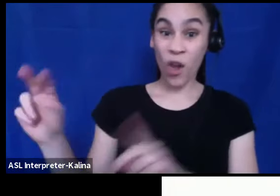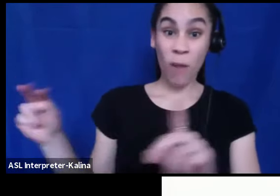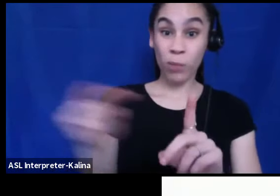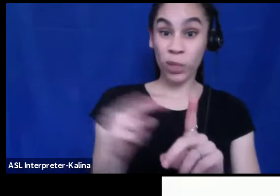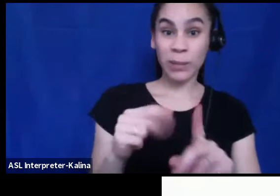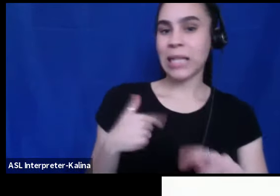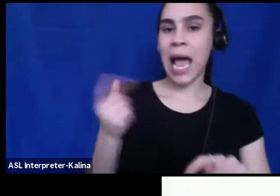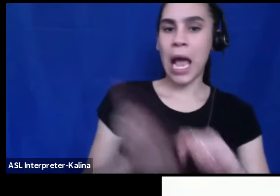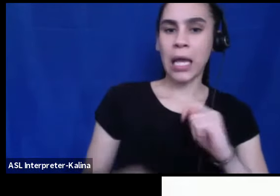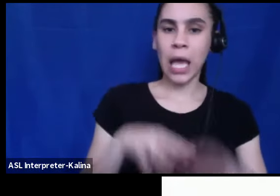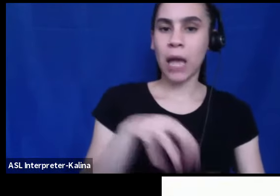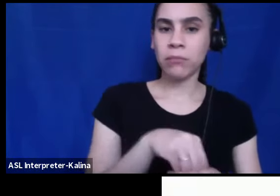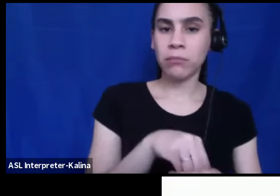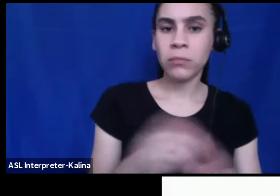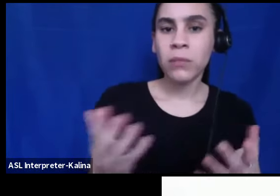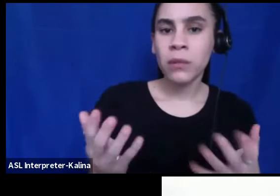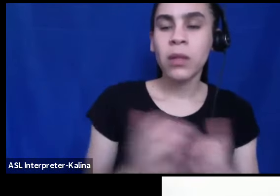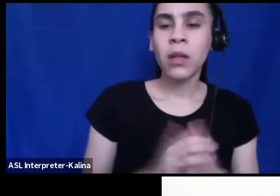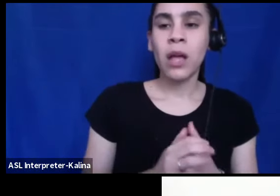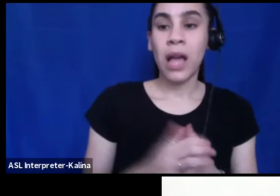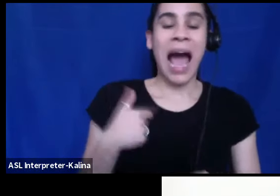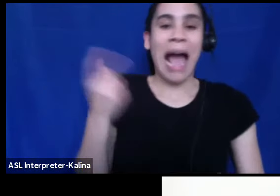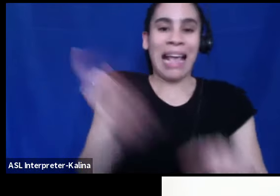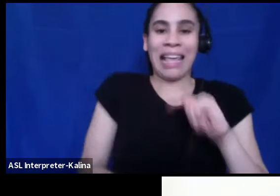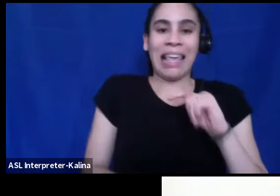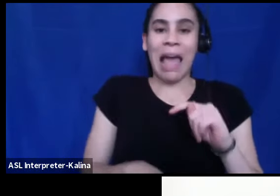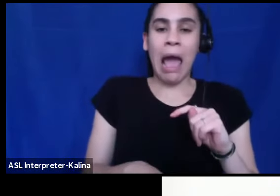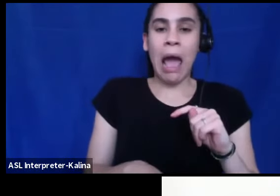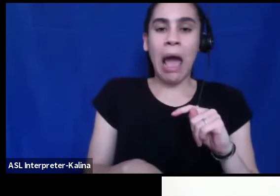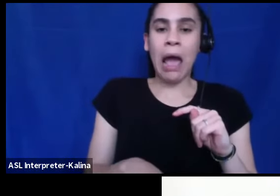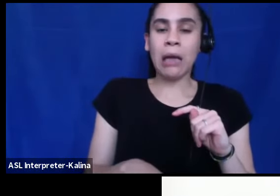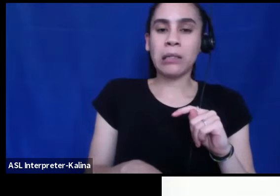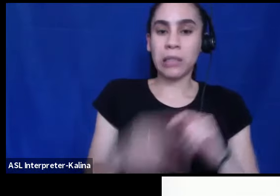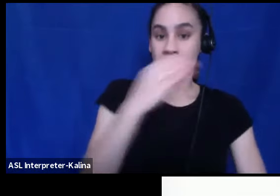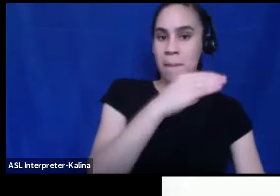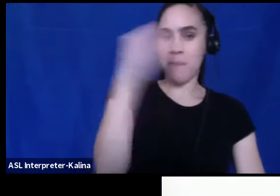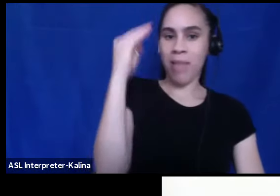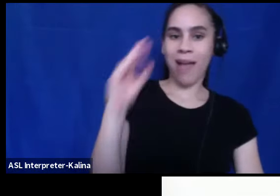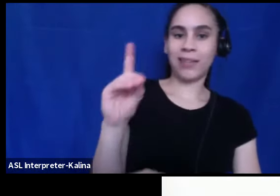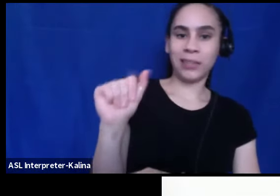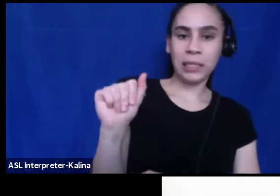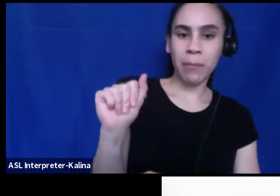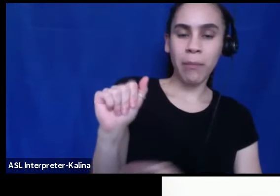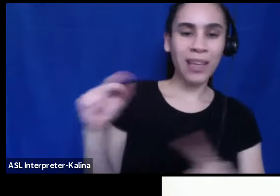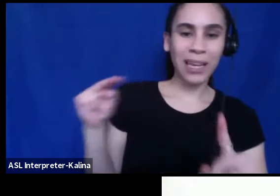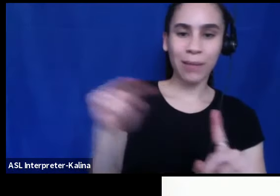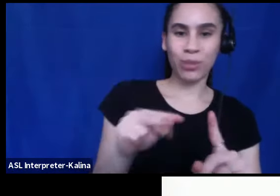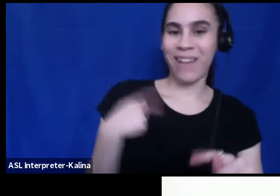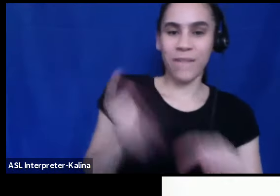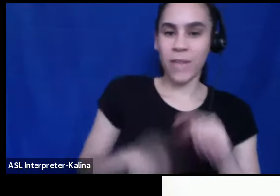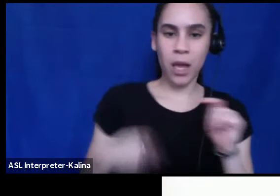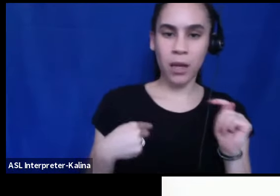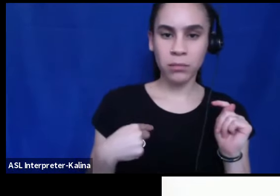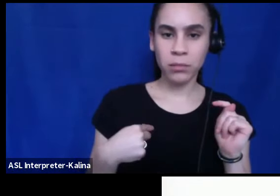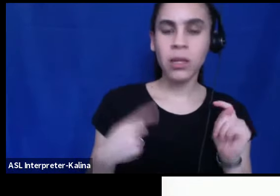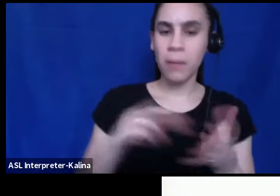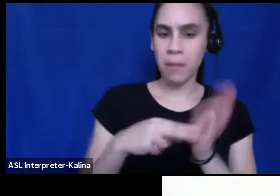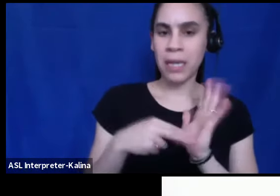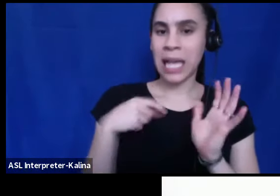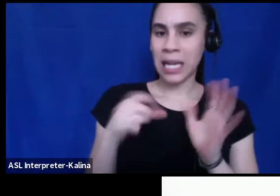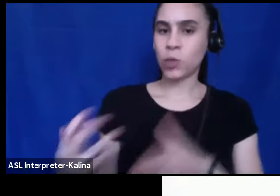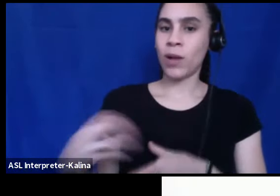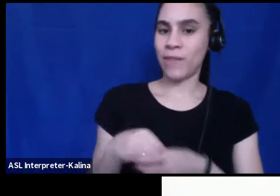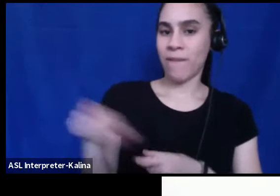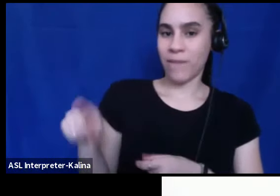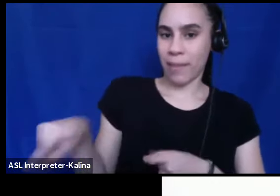never be able to bring a Black disability perspective. I have people I would bring alongside that. I would never be able